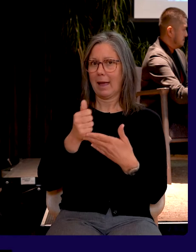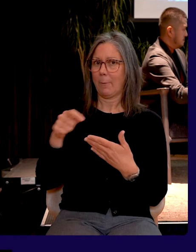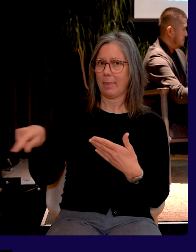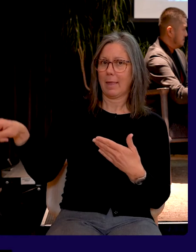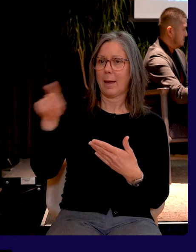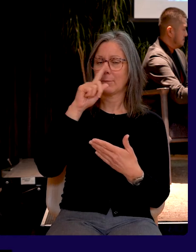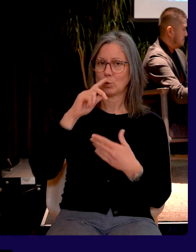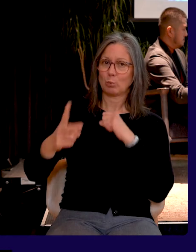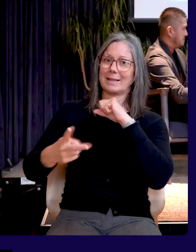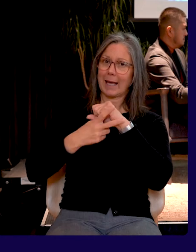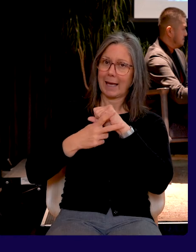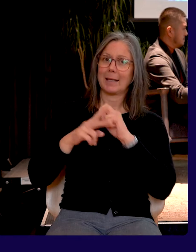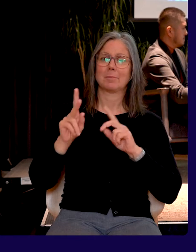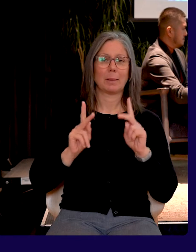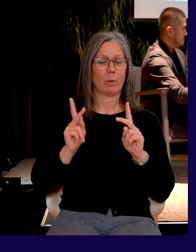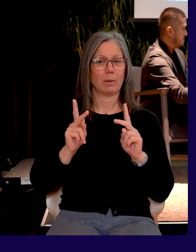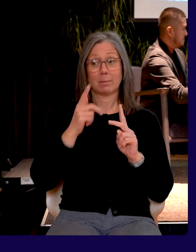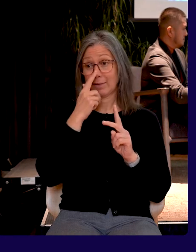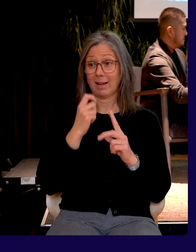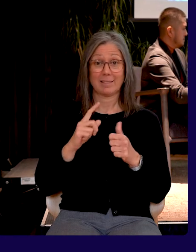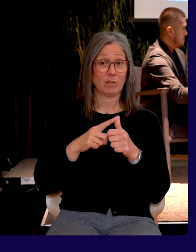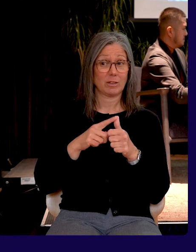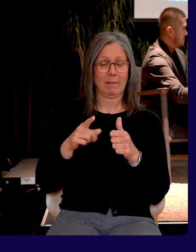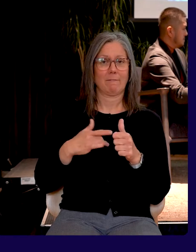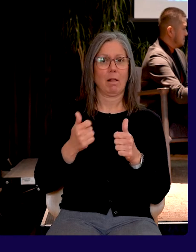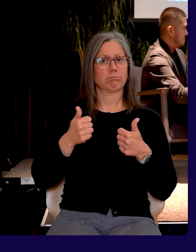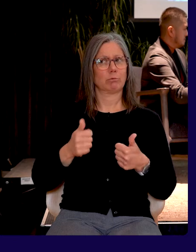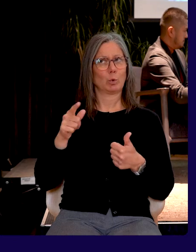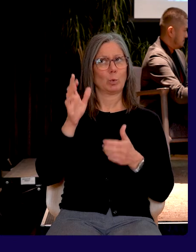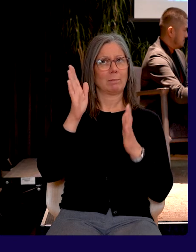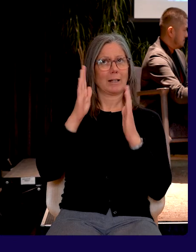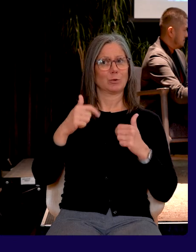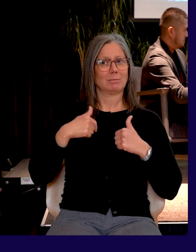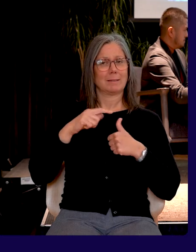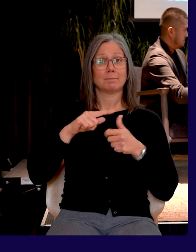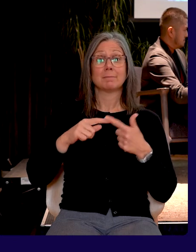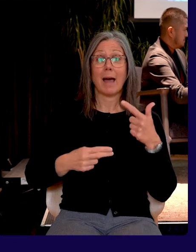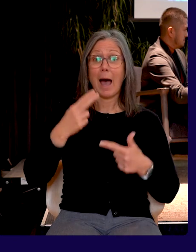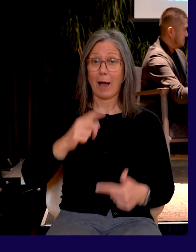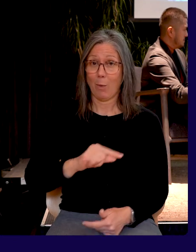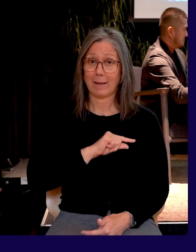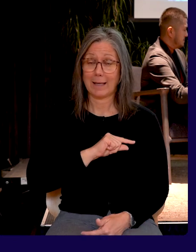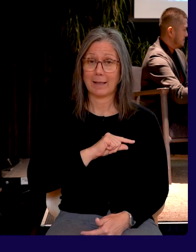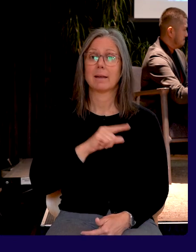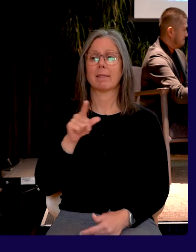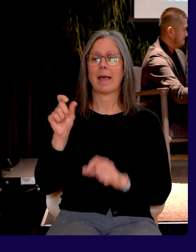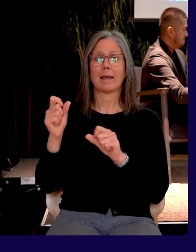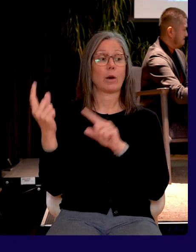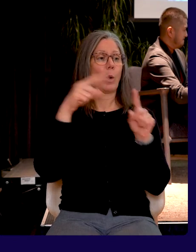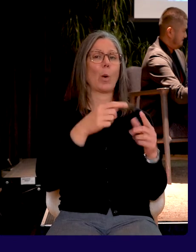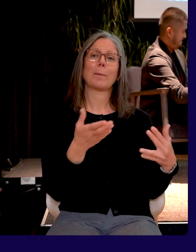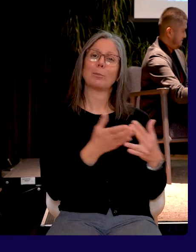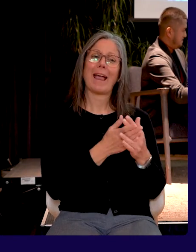actually retain people. Because one, they feel seen. It's high quality. They have an impact. Women can go down on their